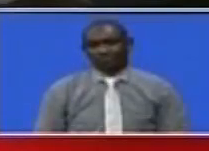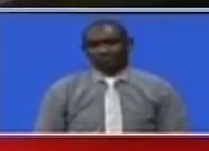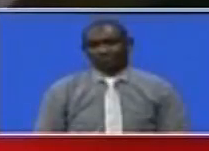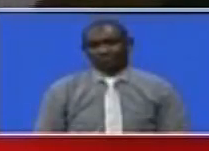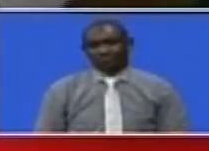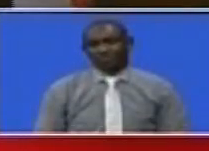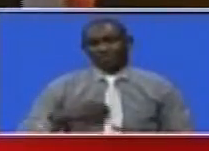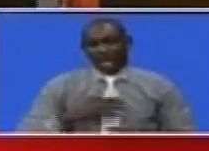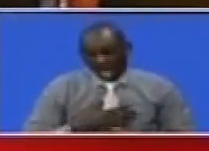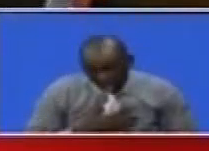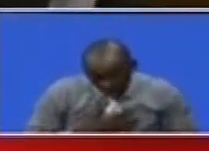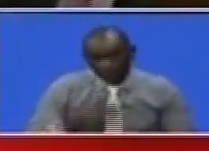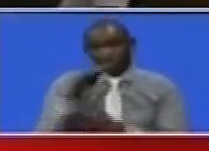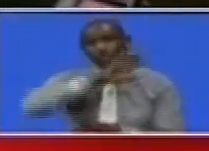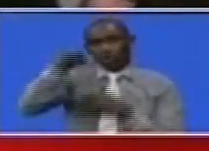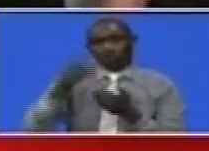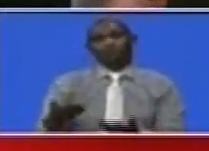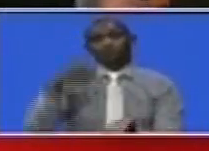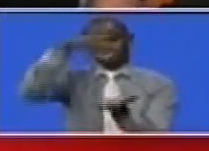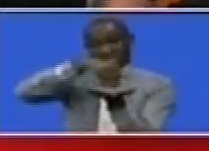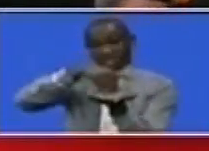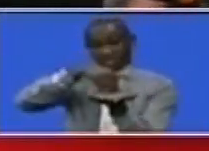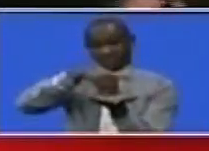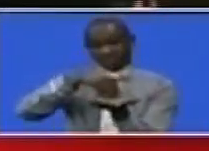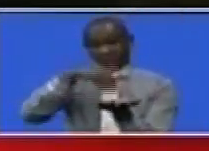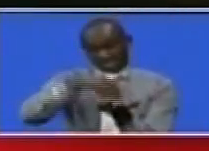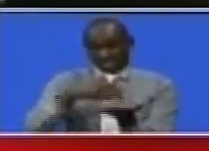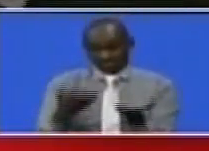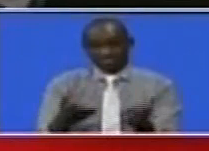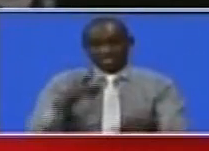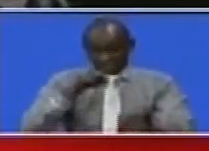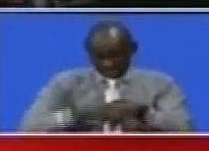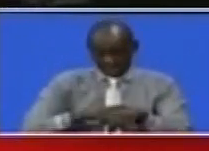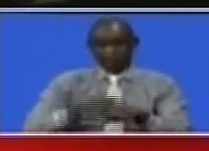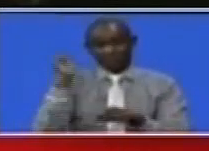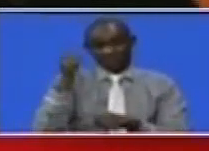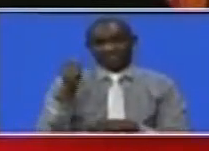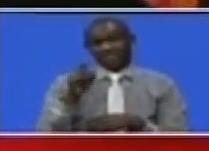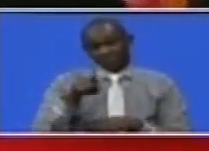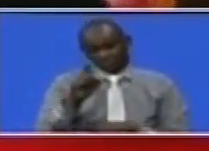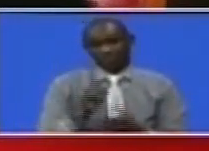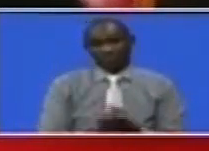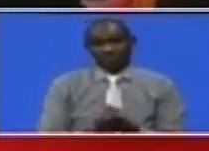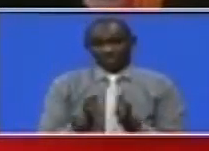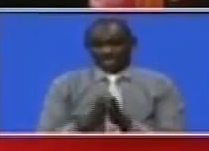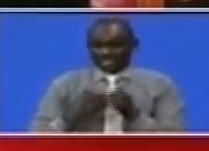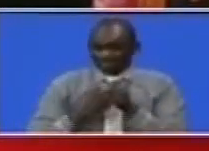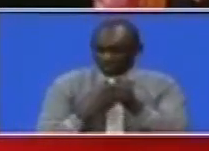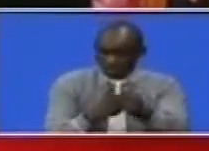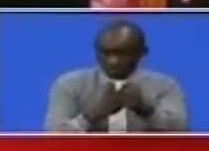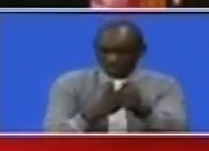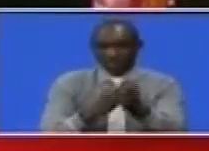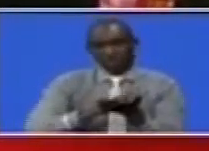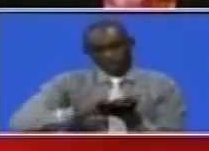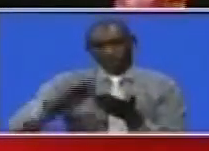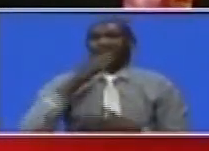I humbly request all of us now to remain standing as His Excellency the President escorts